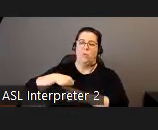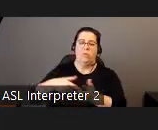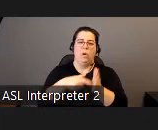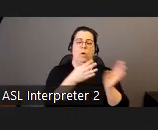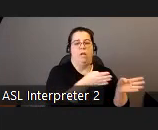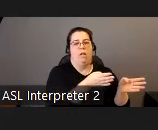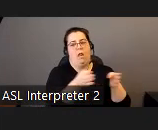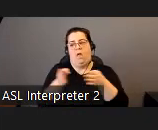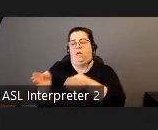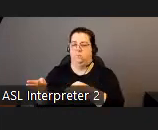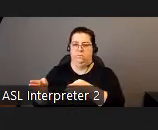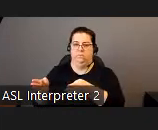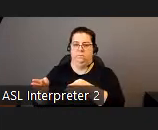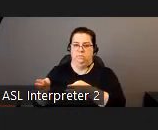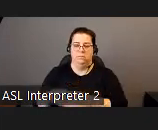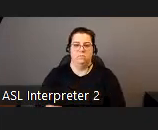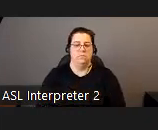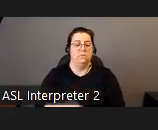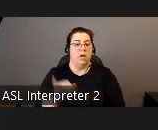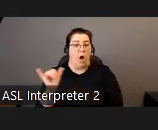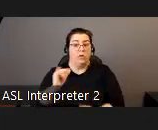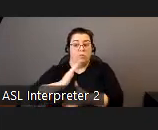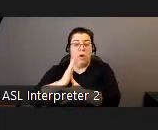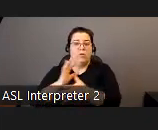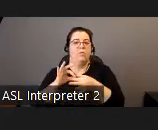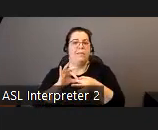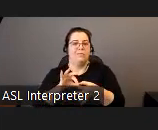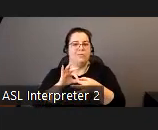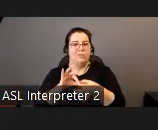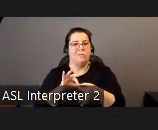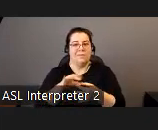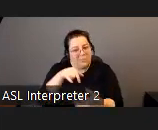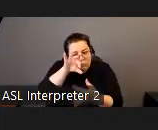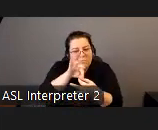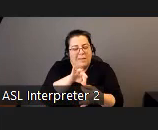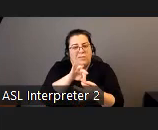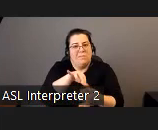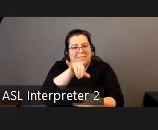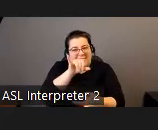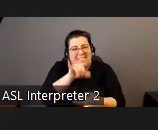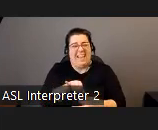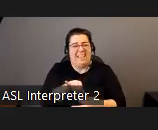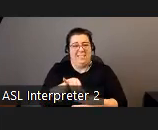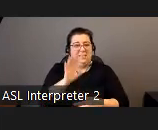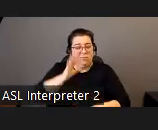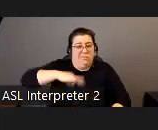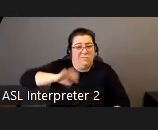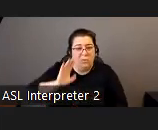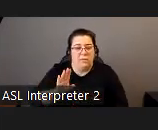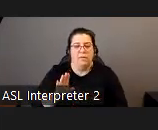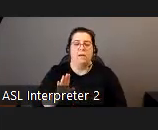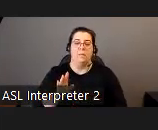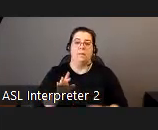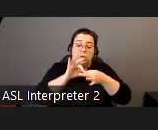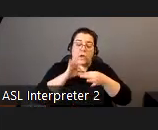prioritize relationships, that relationships are the currency that we need to be supporting and developing, not just for the people that we serve, but